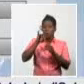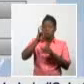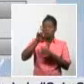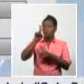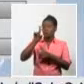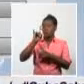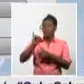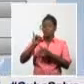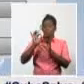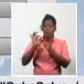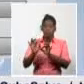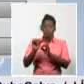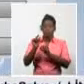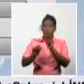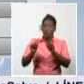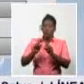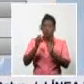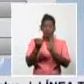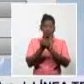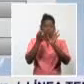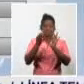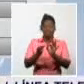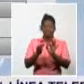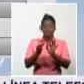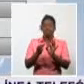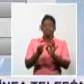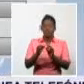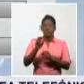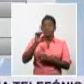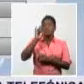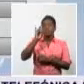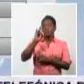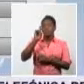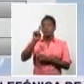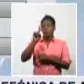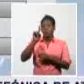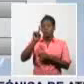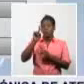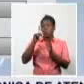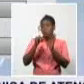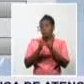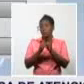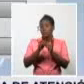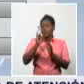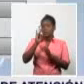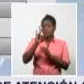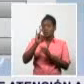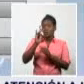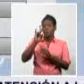183 countries with the addition yesterday of Western Sahara. There is a total of